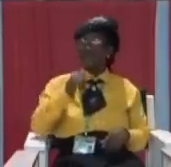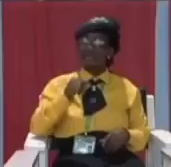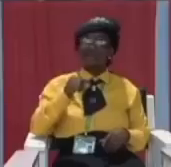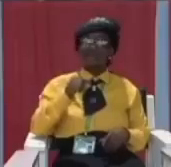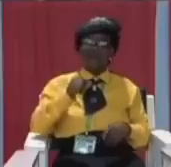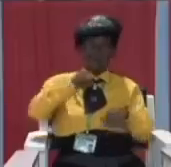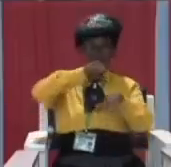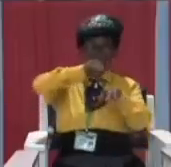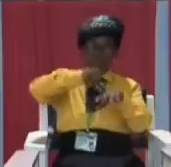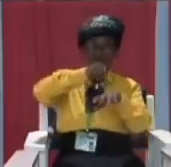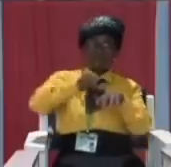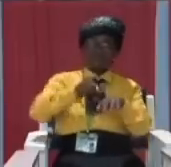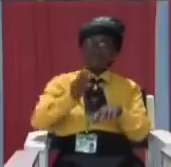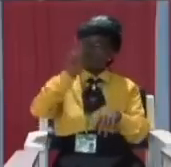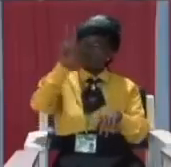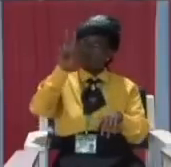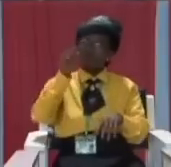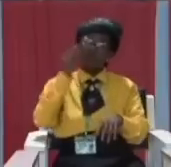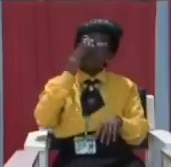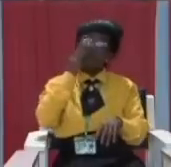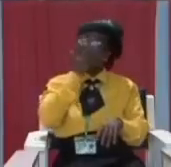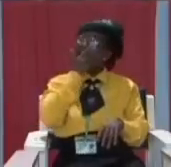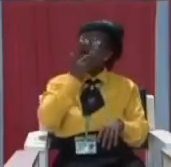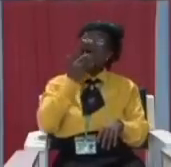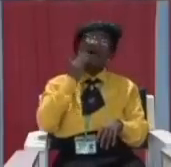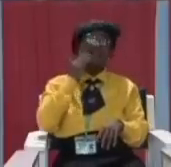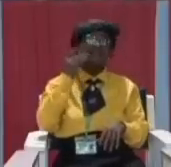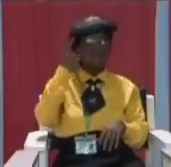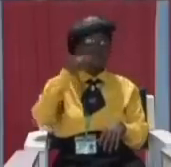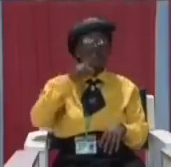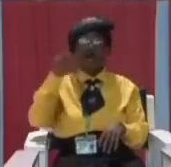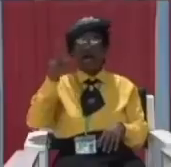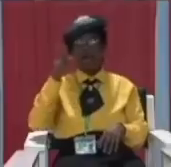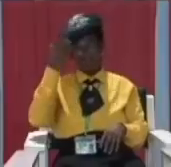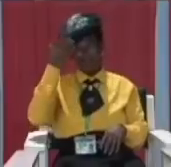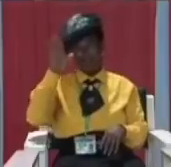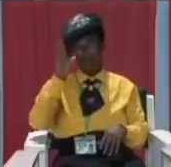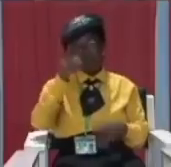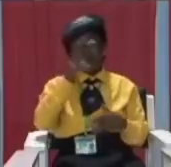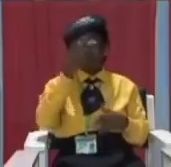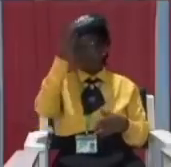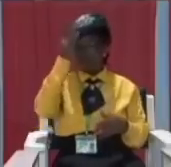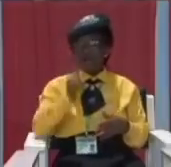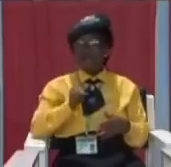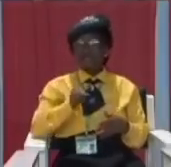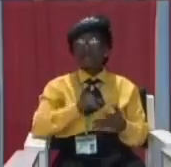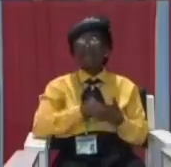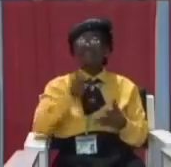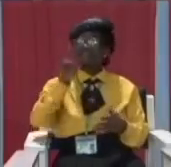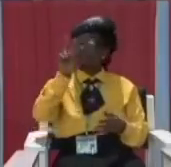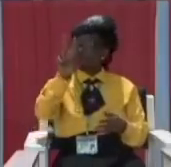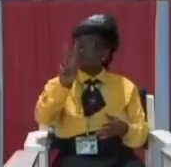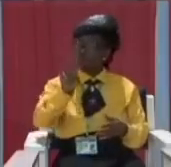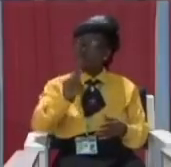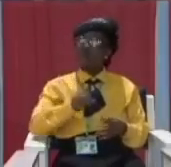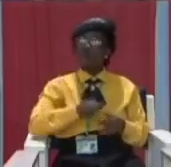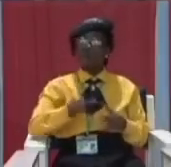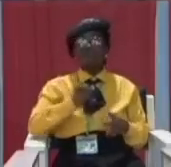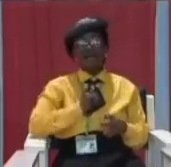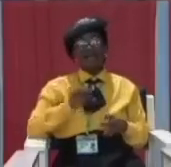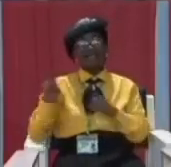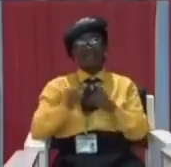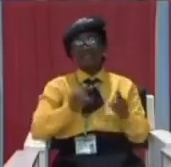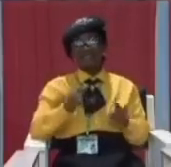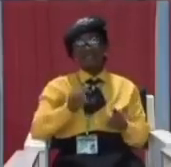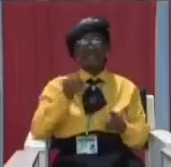her. I didn't know why it is two, but I did. She traveled to America,